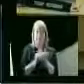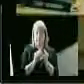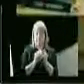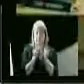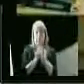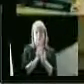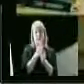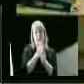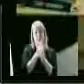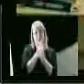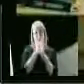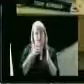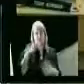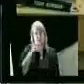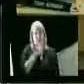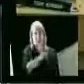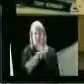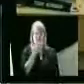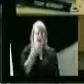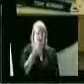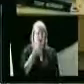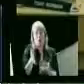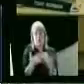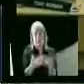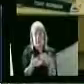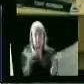supervisory staff, HR, whatever.